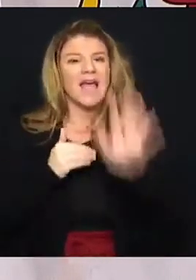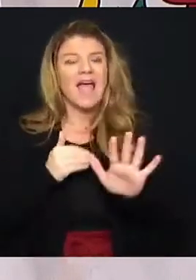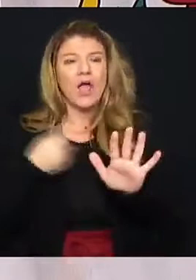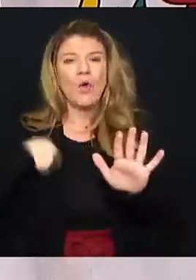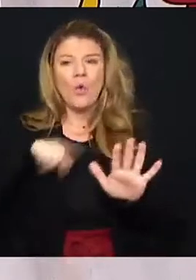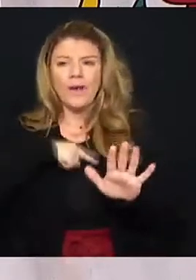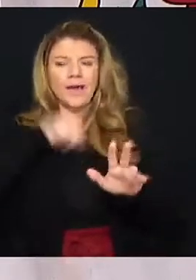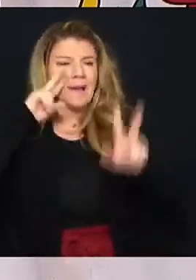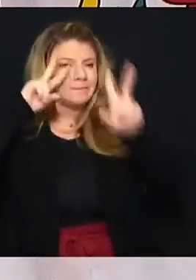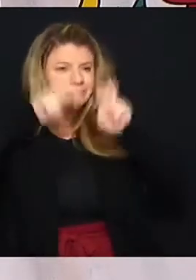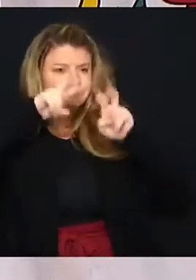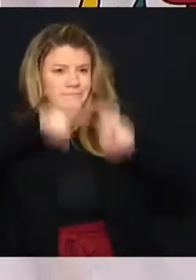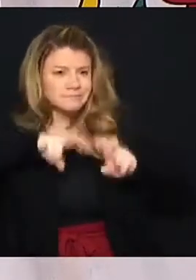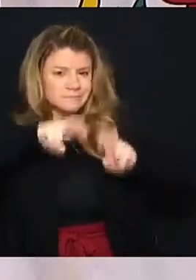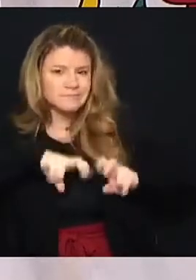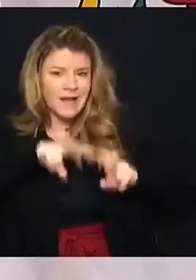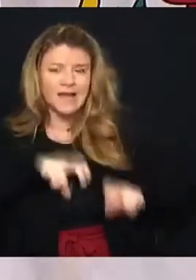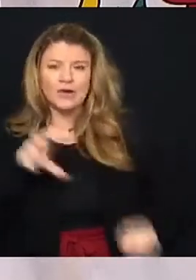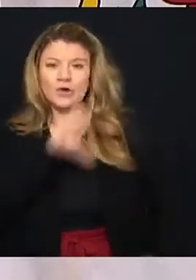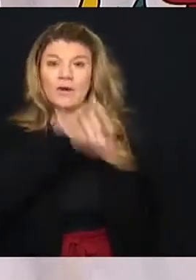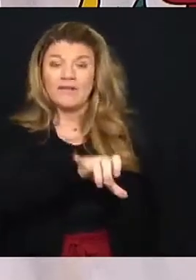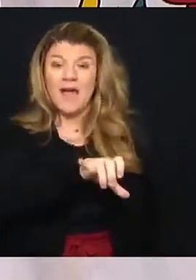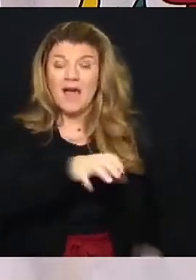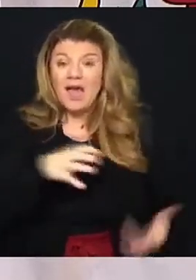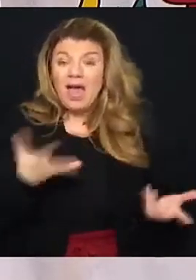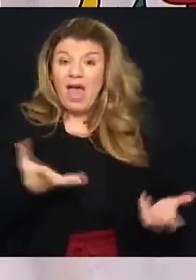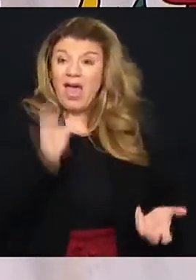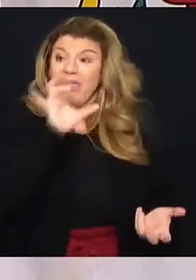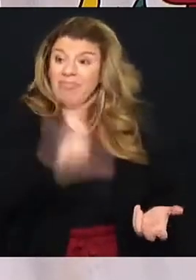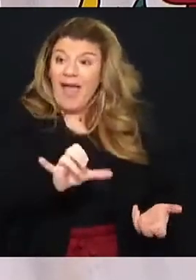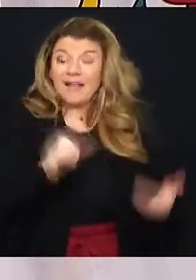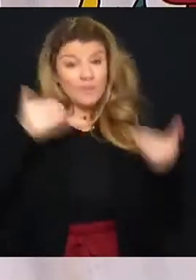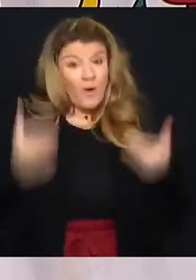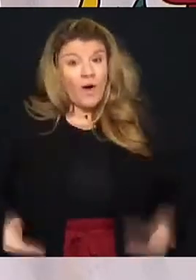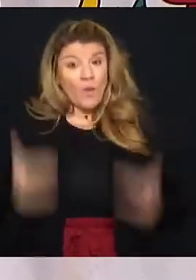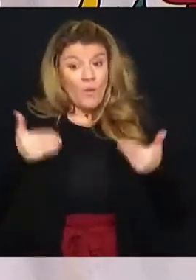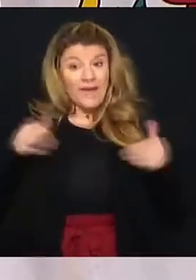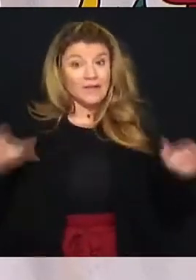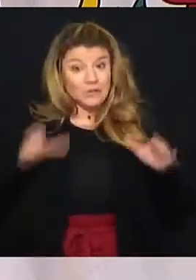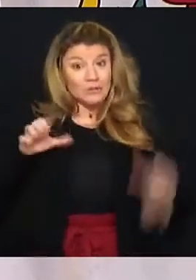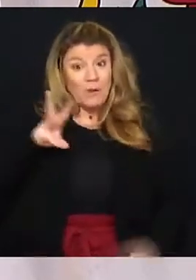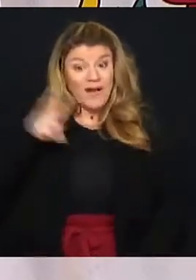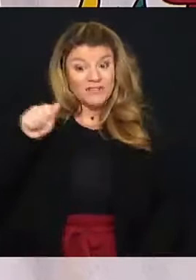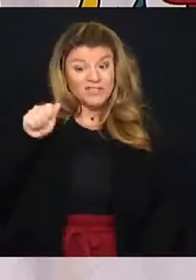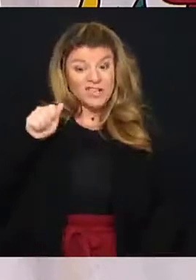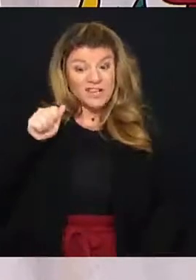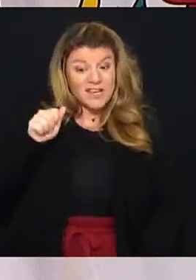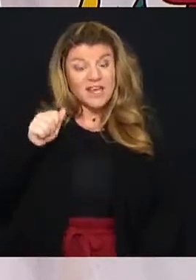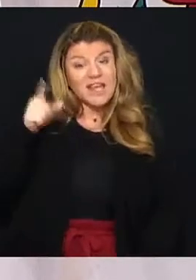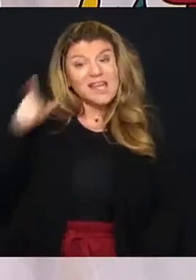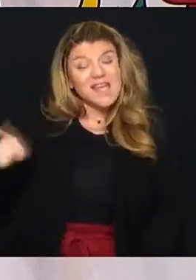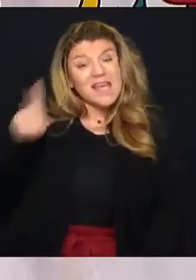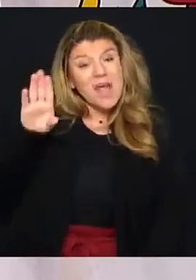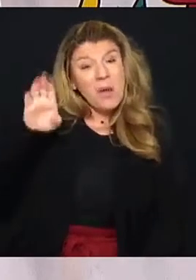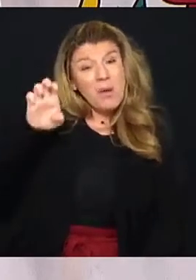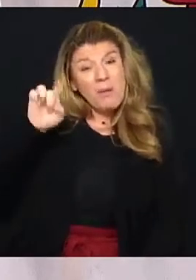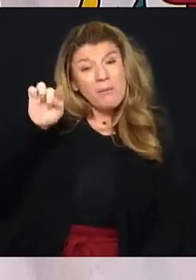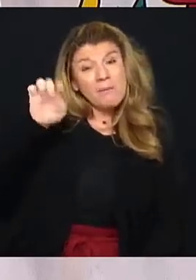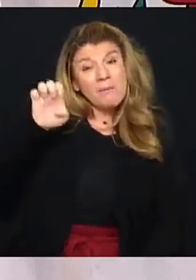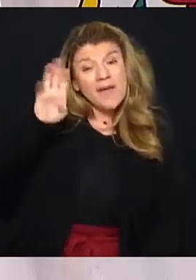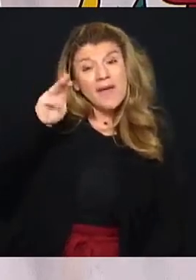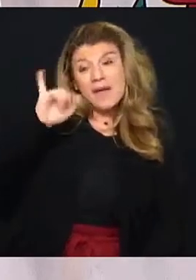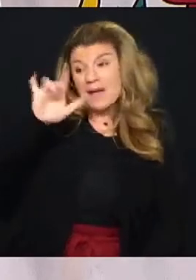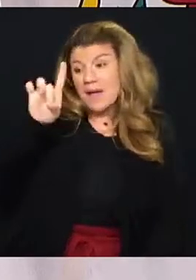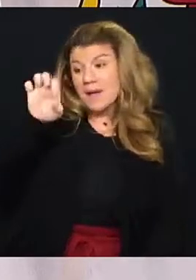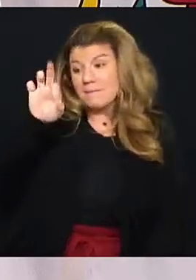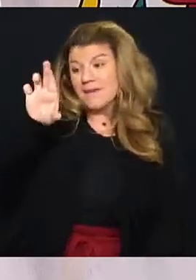didn't we? Just what West Virginians do. What Bette Midler, you know, wants to criticize.